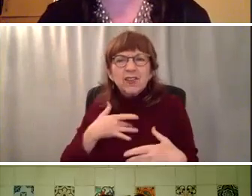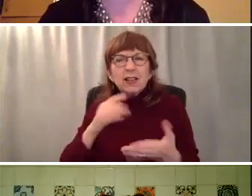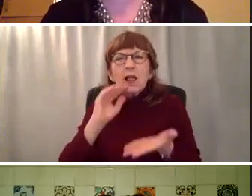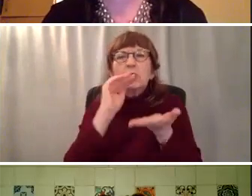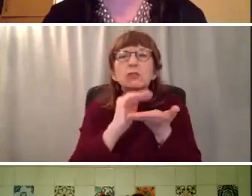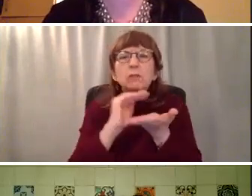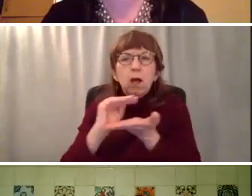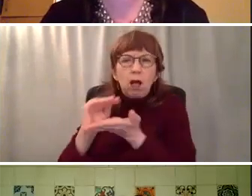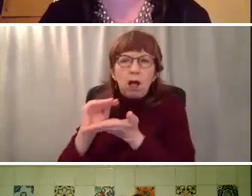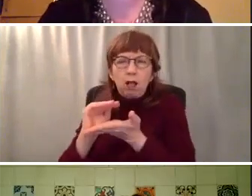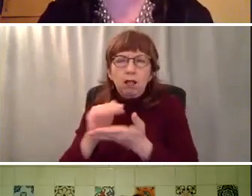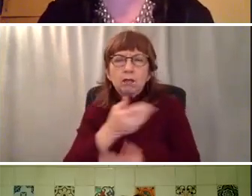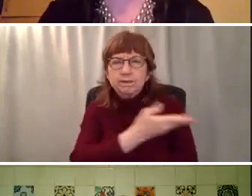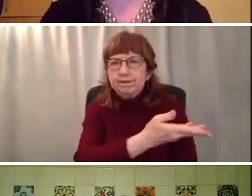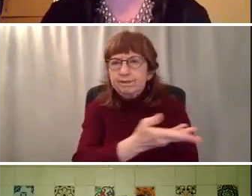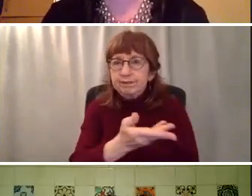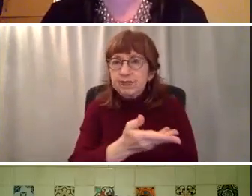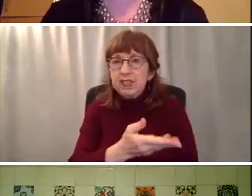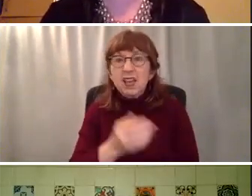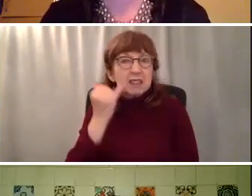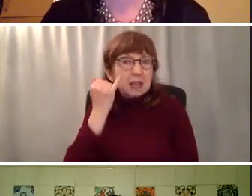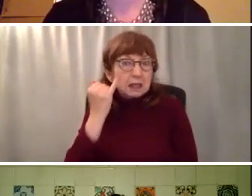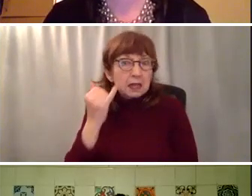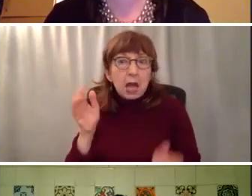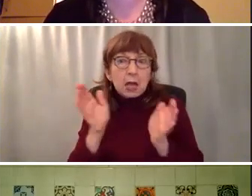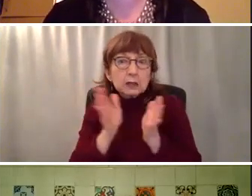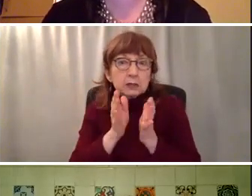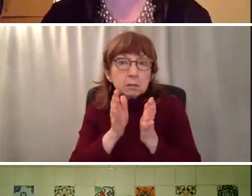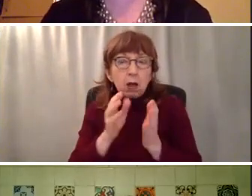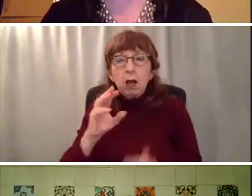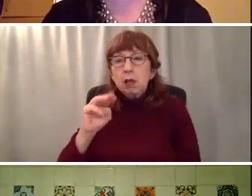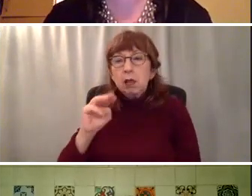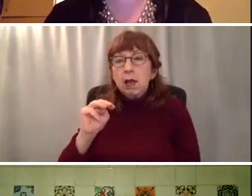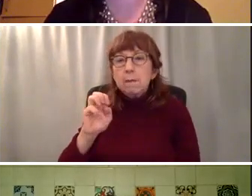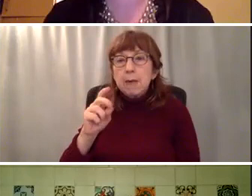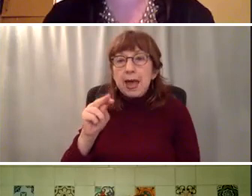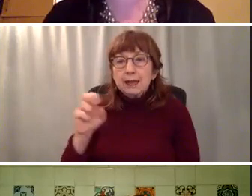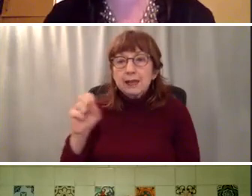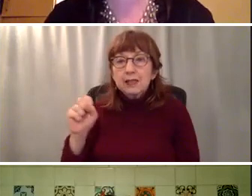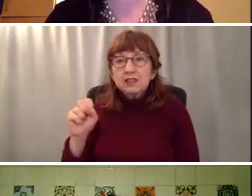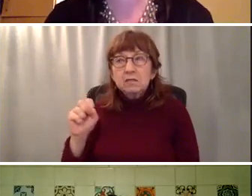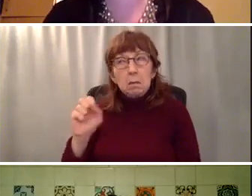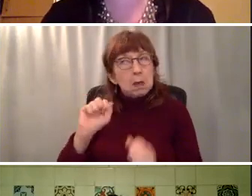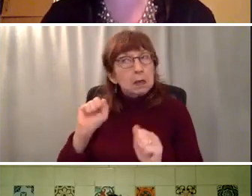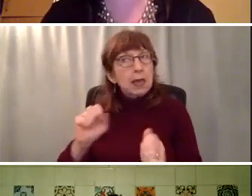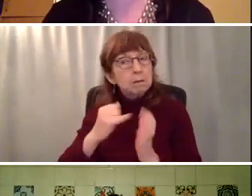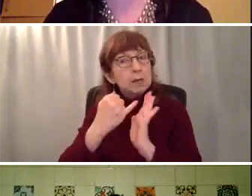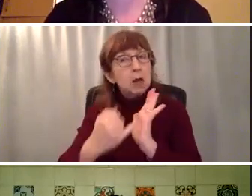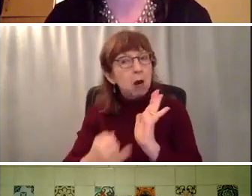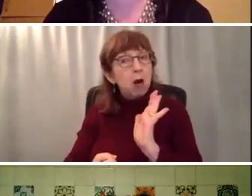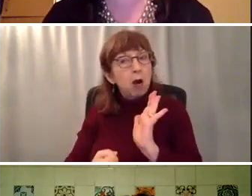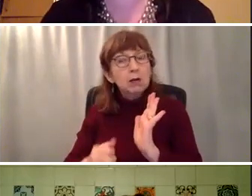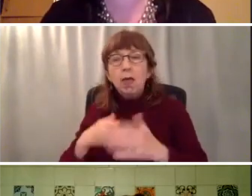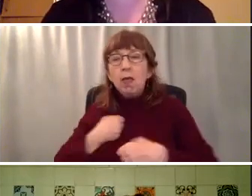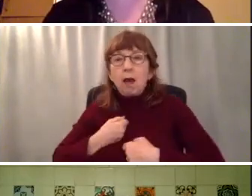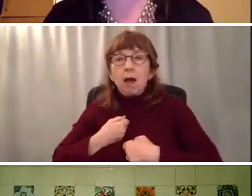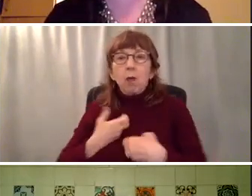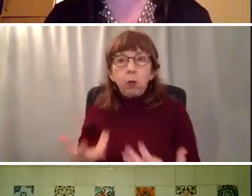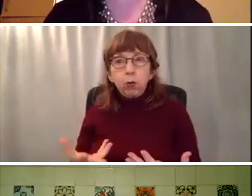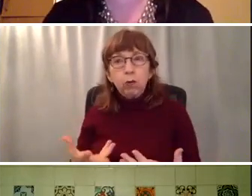And yeah, the idea that a small madness can be art, I think was very cathartic in a sense and allowed me